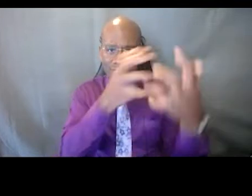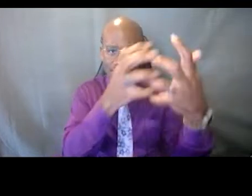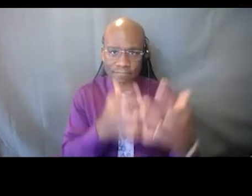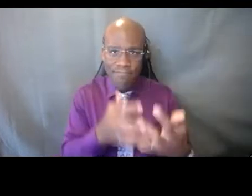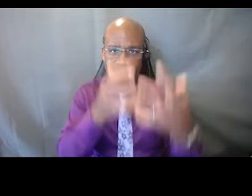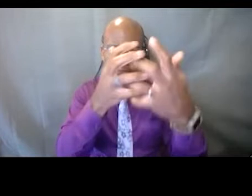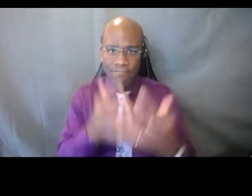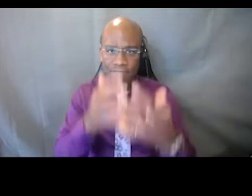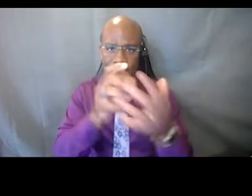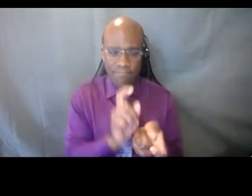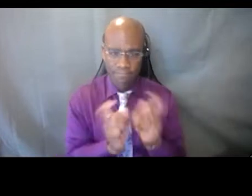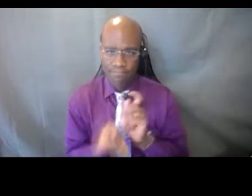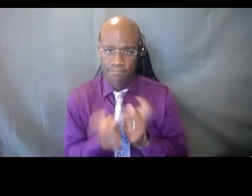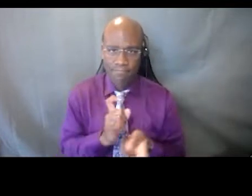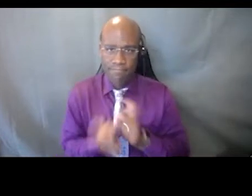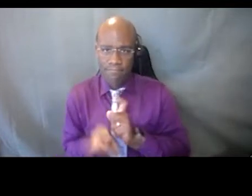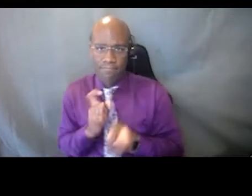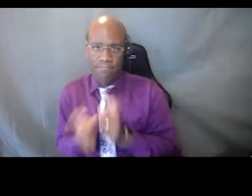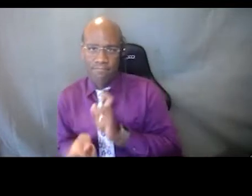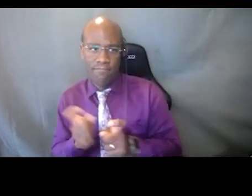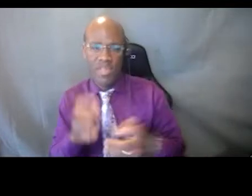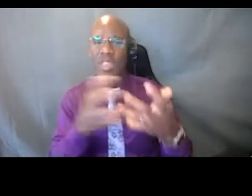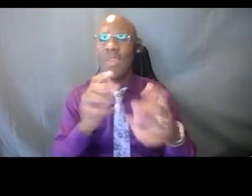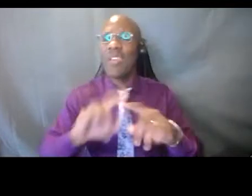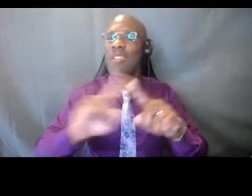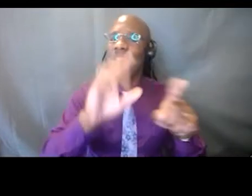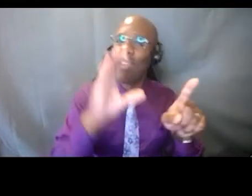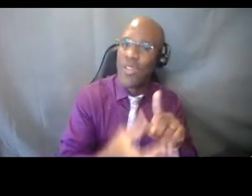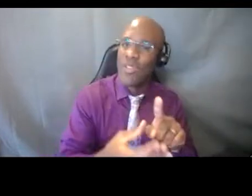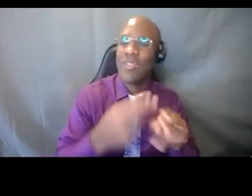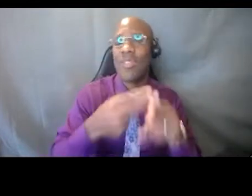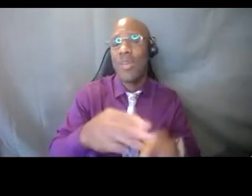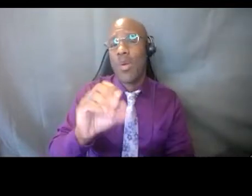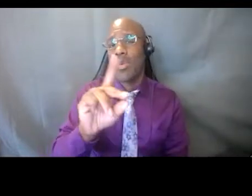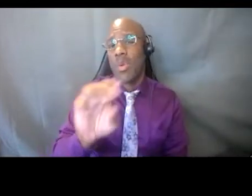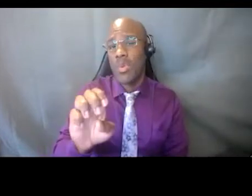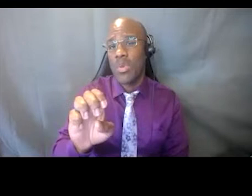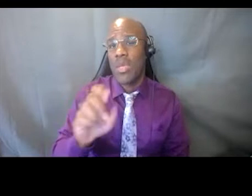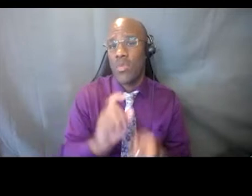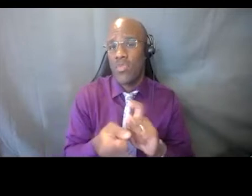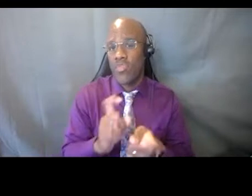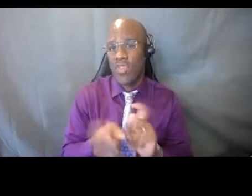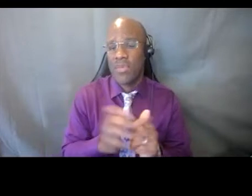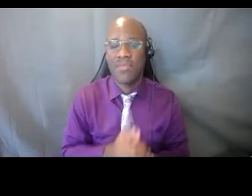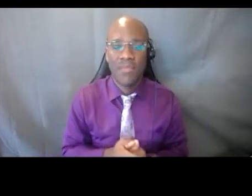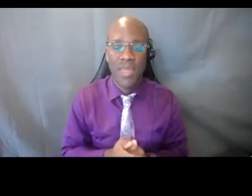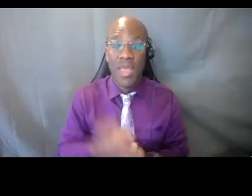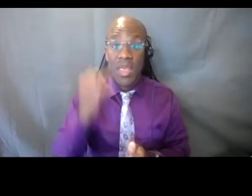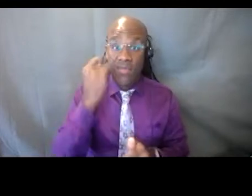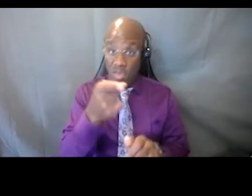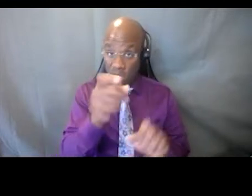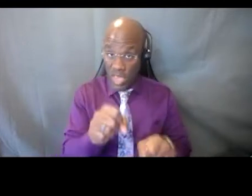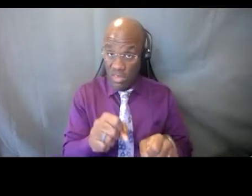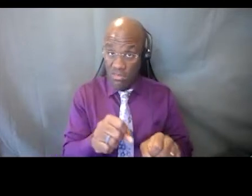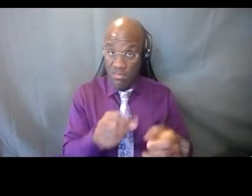be able to pull upon this Black cultural capital, the more likely in this study you're able to have some greater outcomes. And so Benita, I